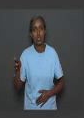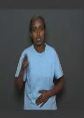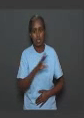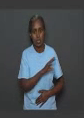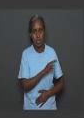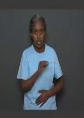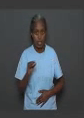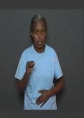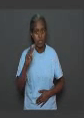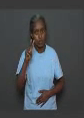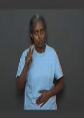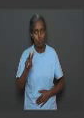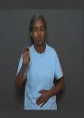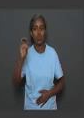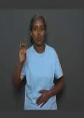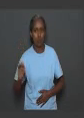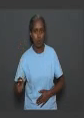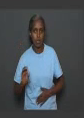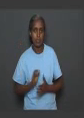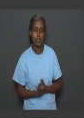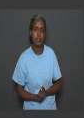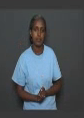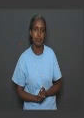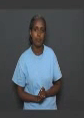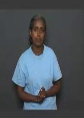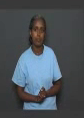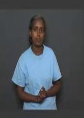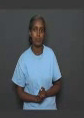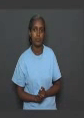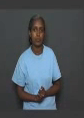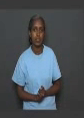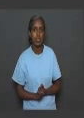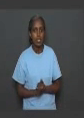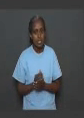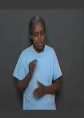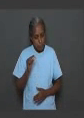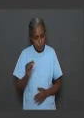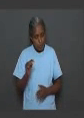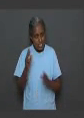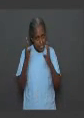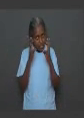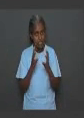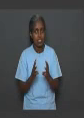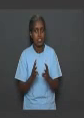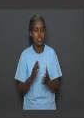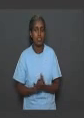and 2 columns is a bit trickier.